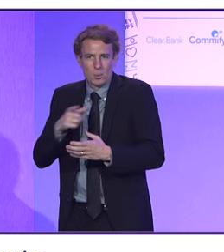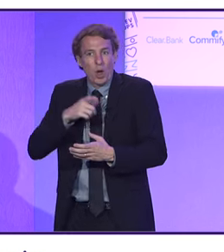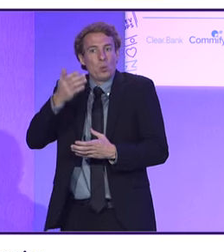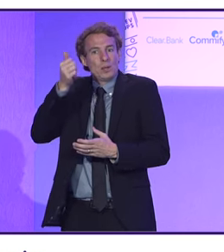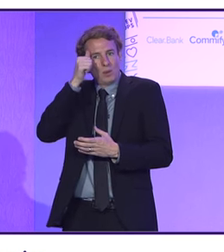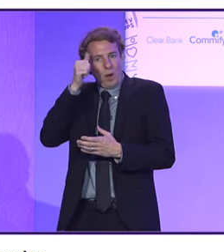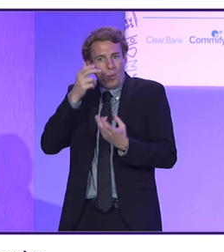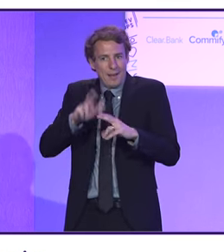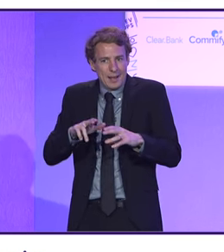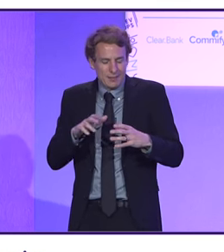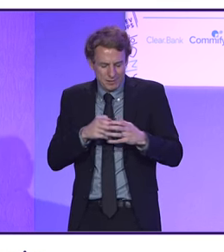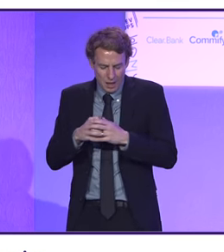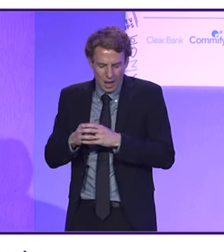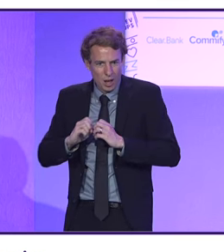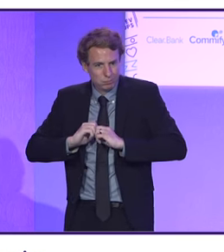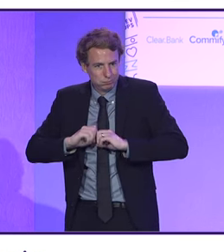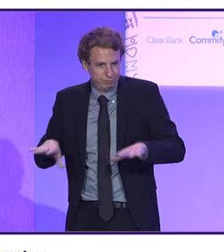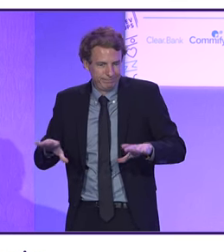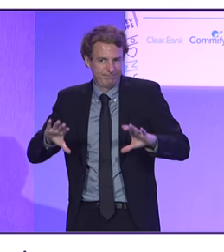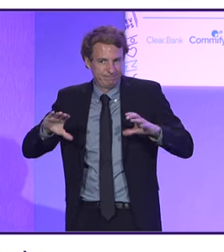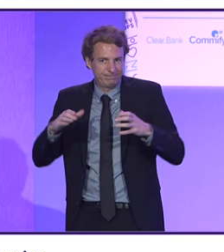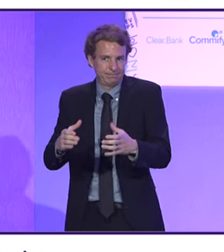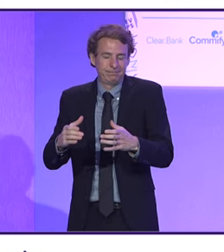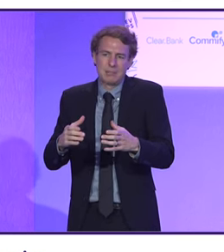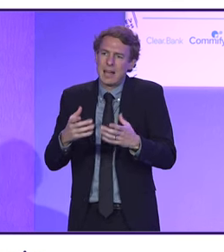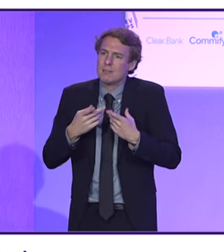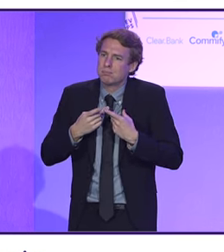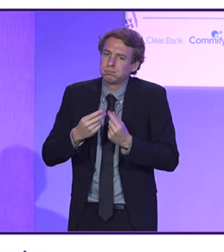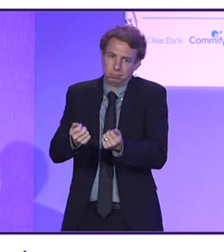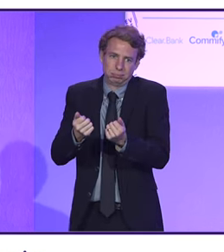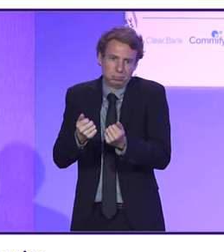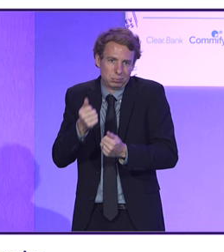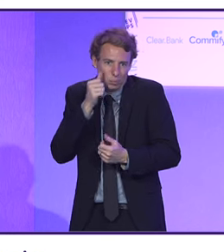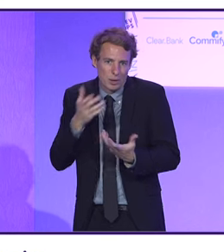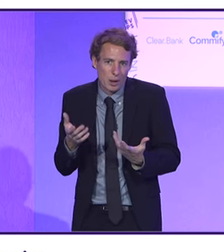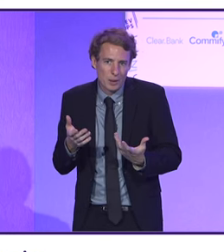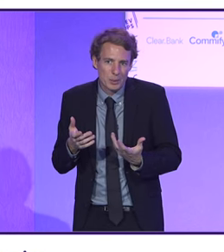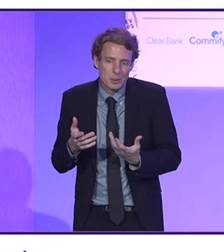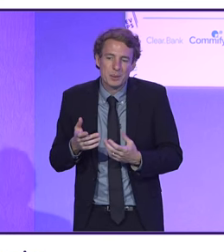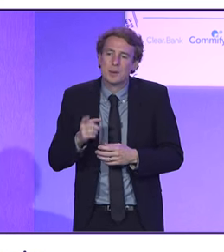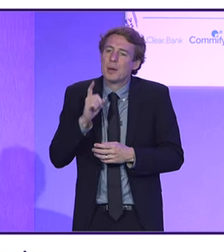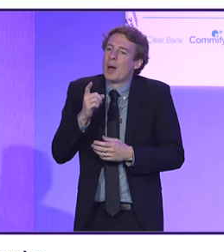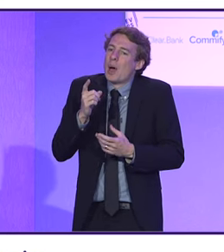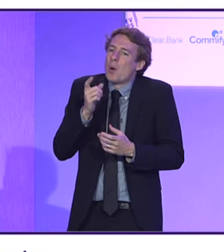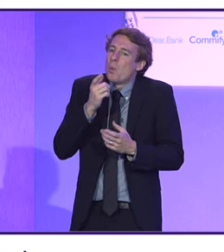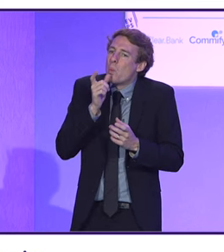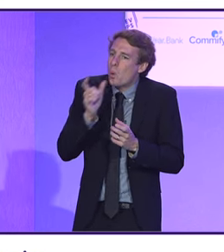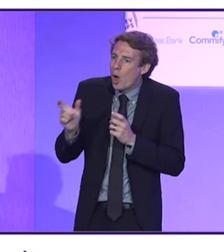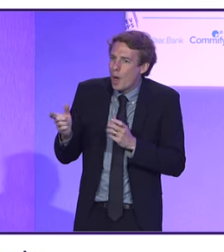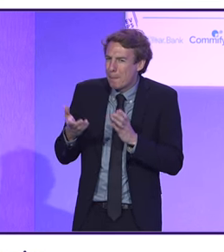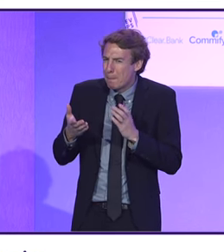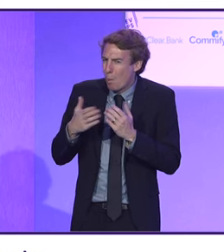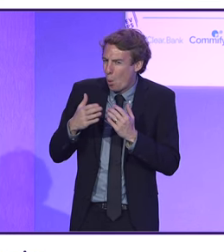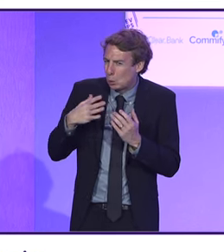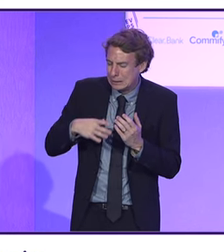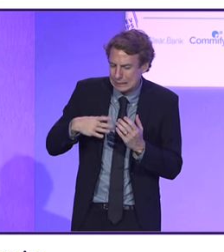friction. But do we need to add more words to talk about that behavior, to talk about that outcome?